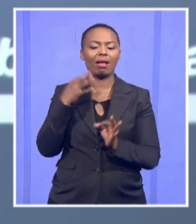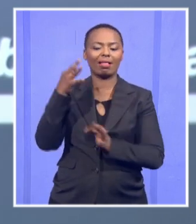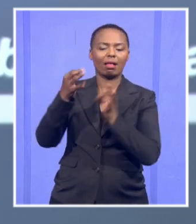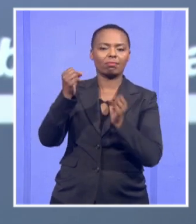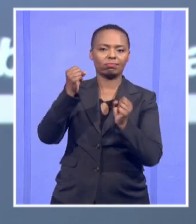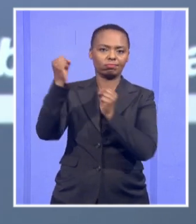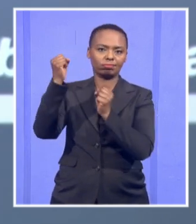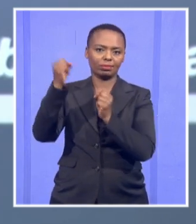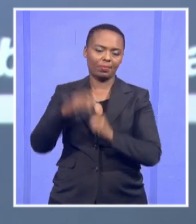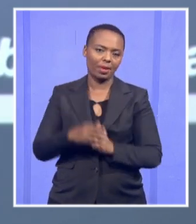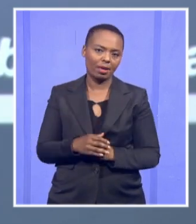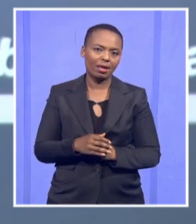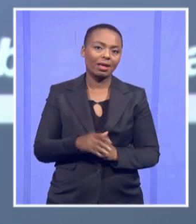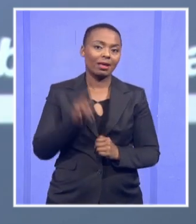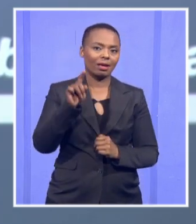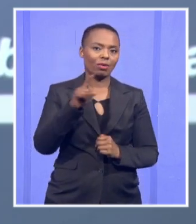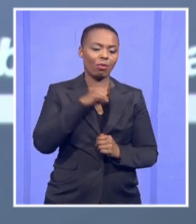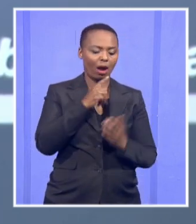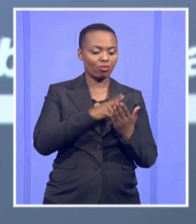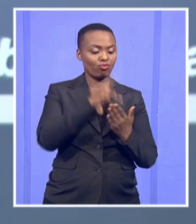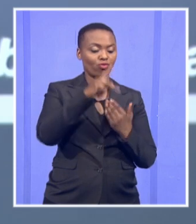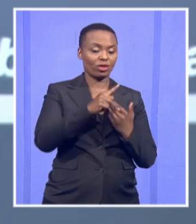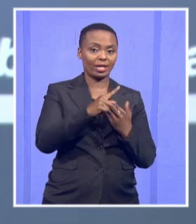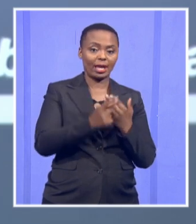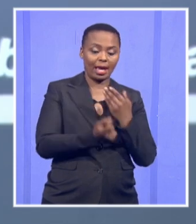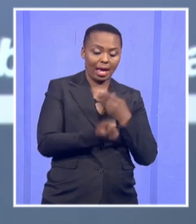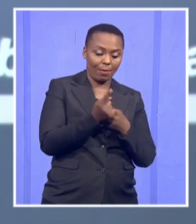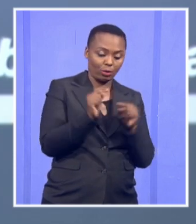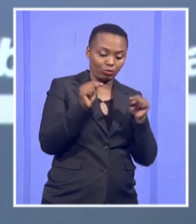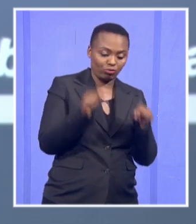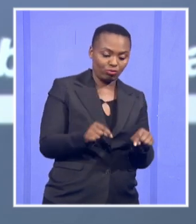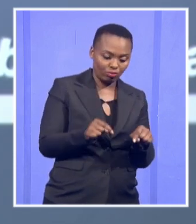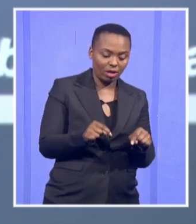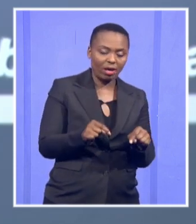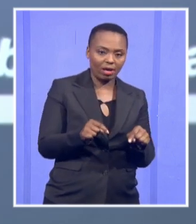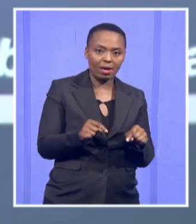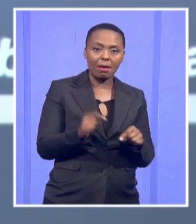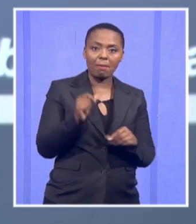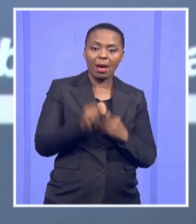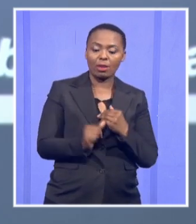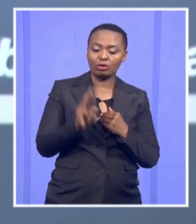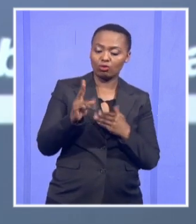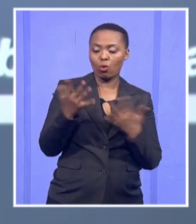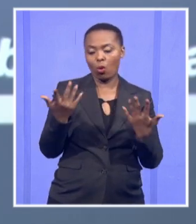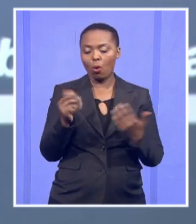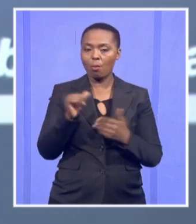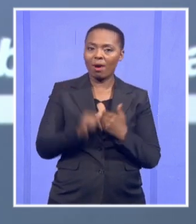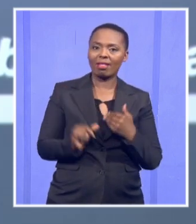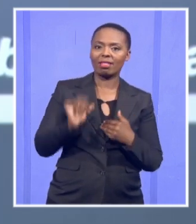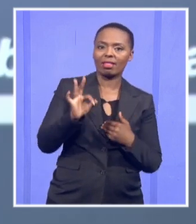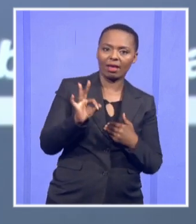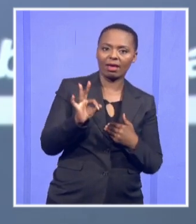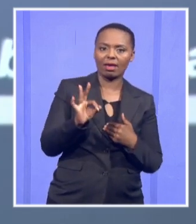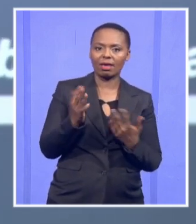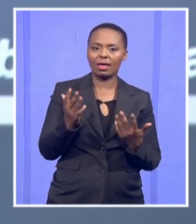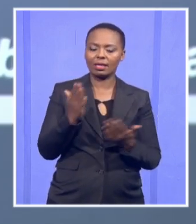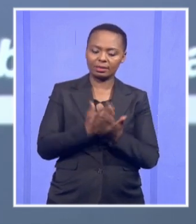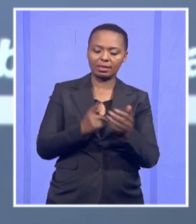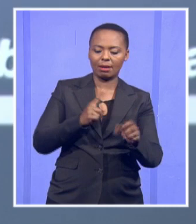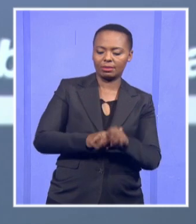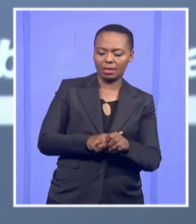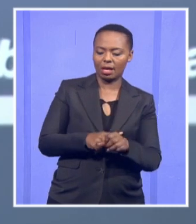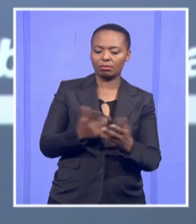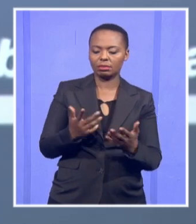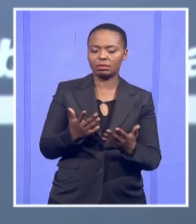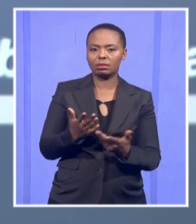the myth that you can have a project today or in 2-3 months you are on site. It's sometimes hardly the